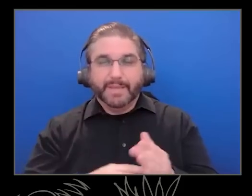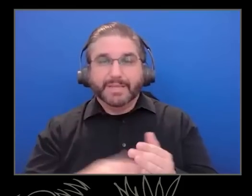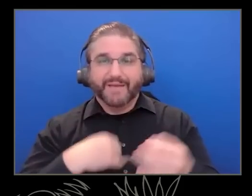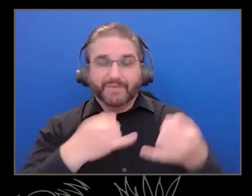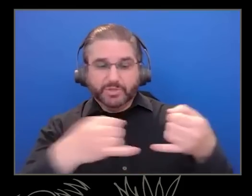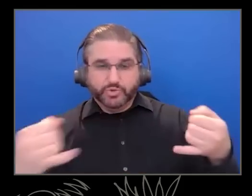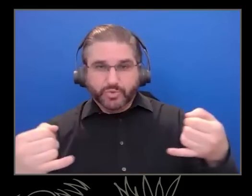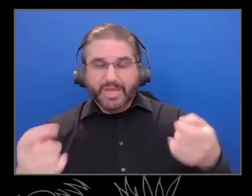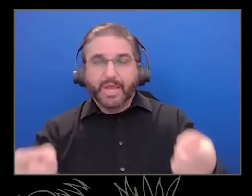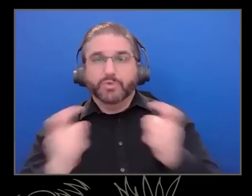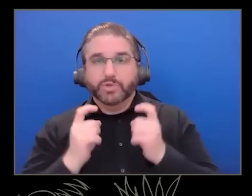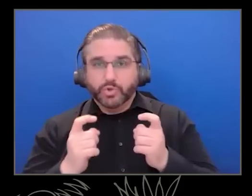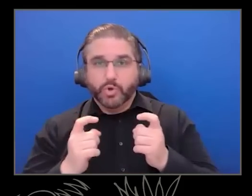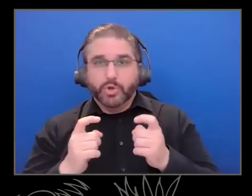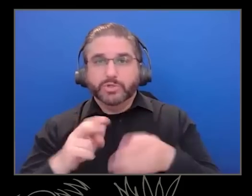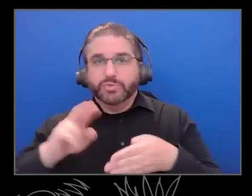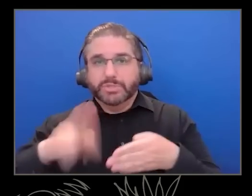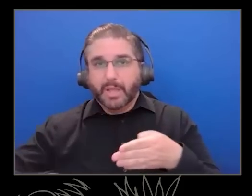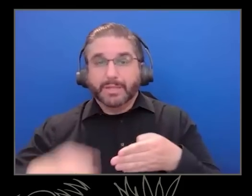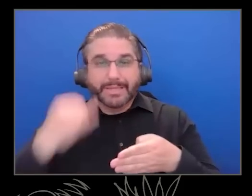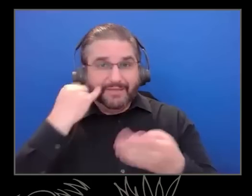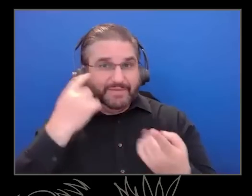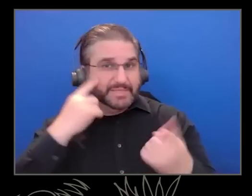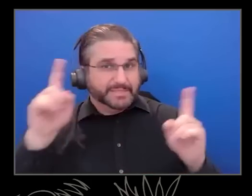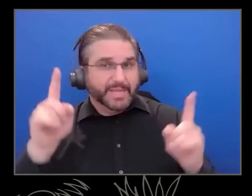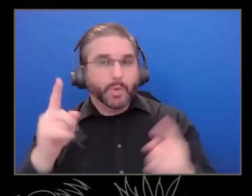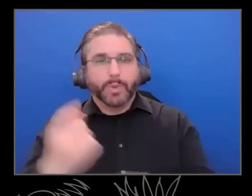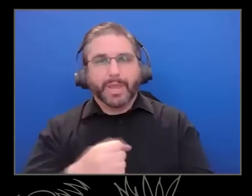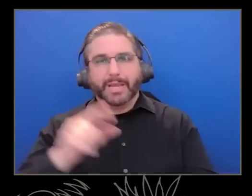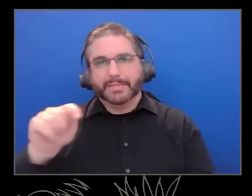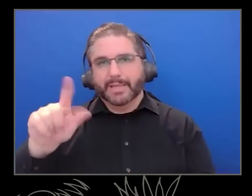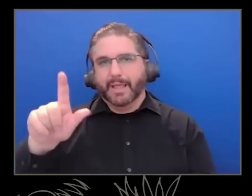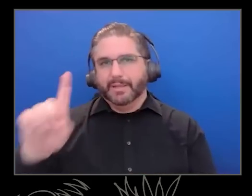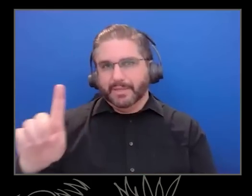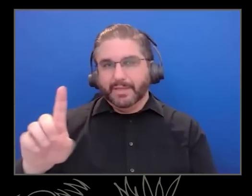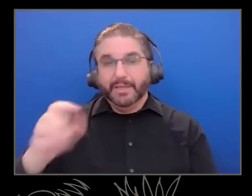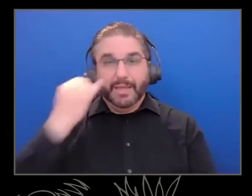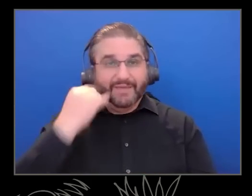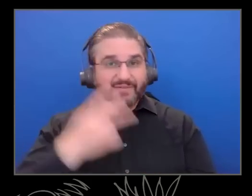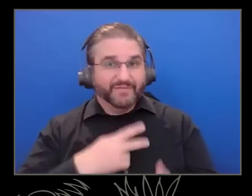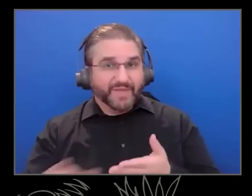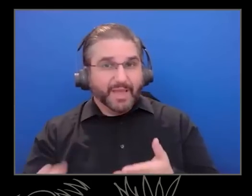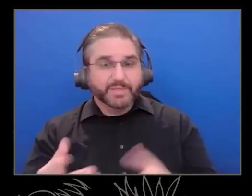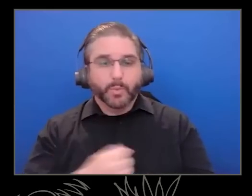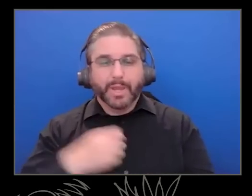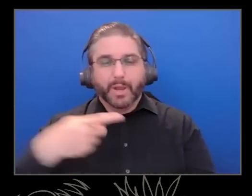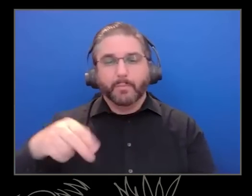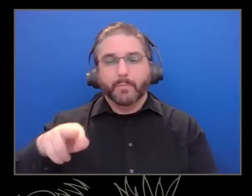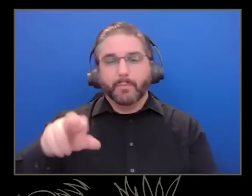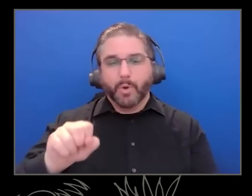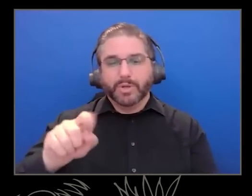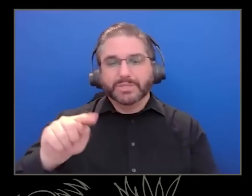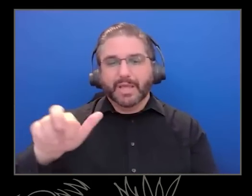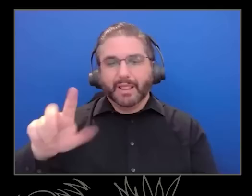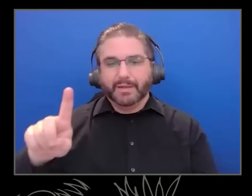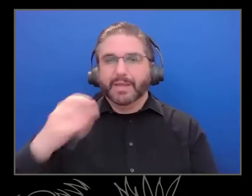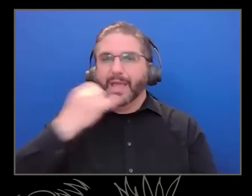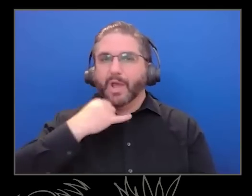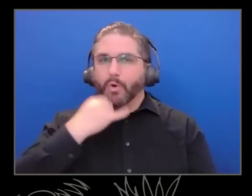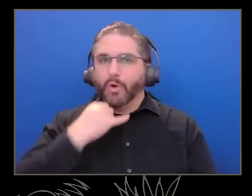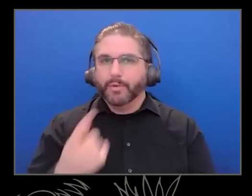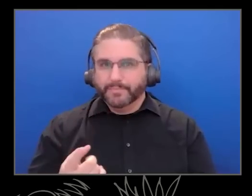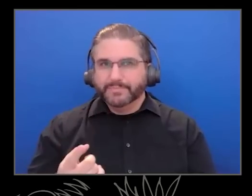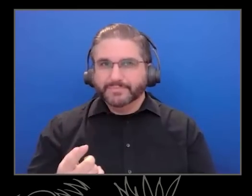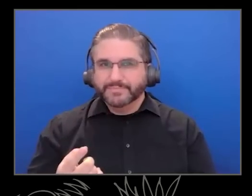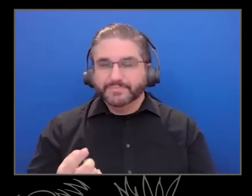a result that if it succeeds, we get a TLD, and if it fails, we get a parse TLD error. So unlike